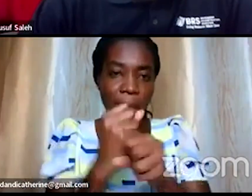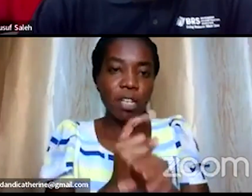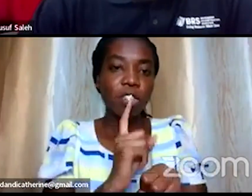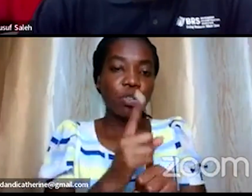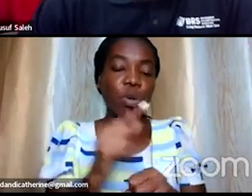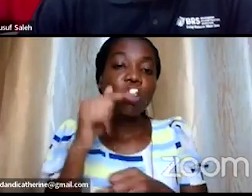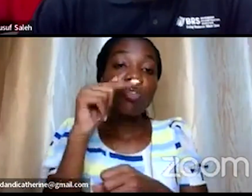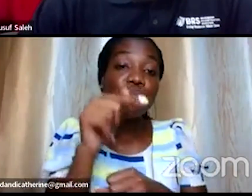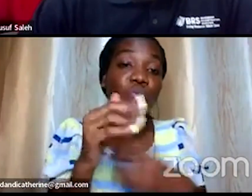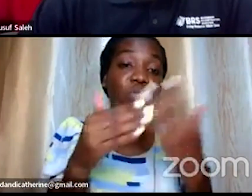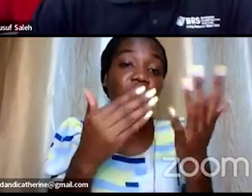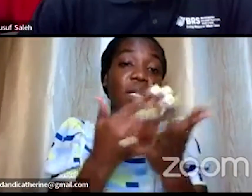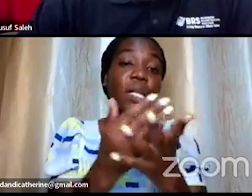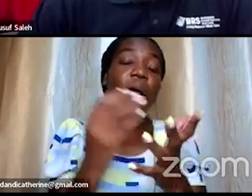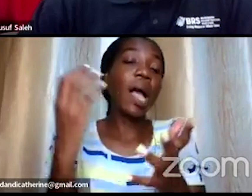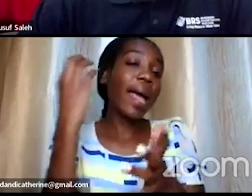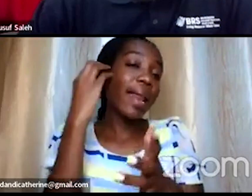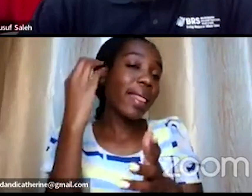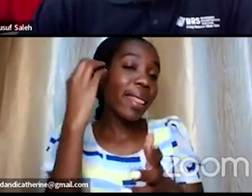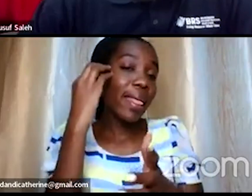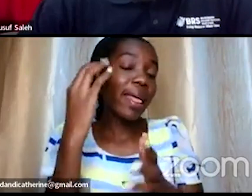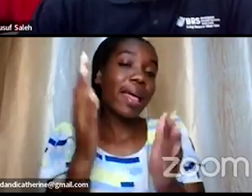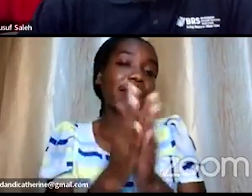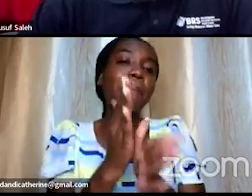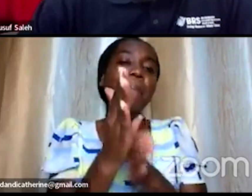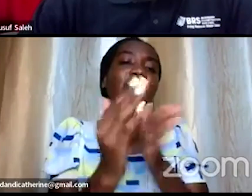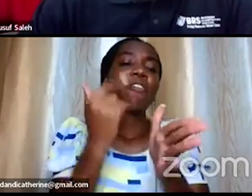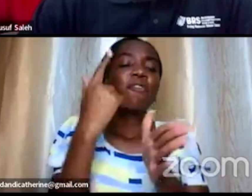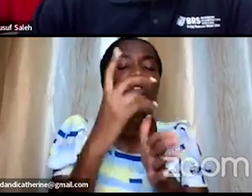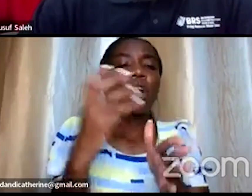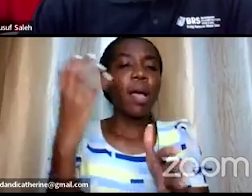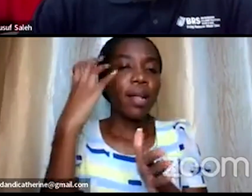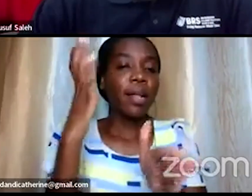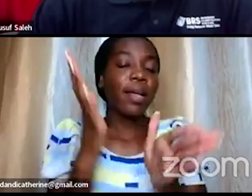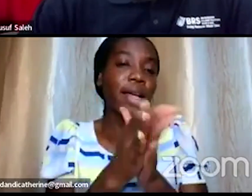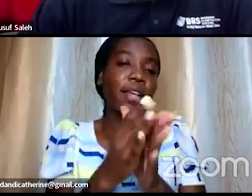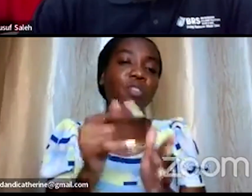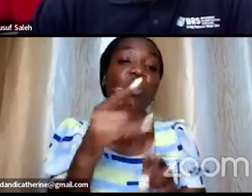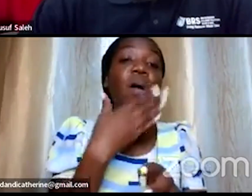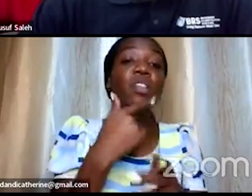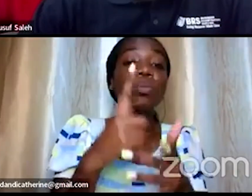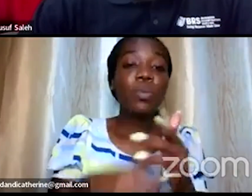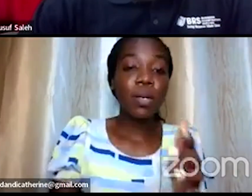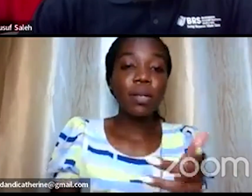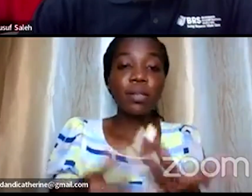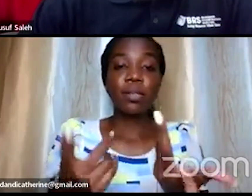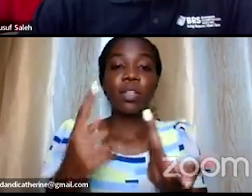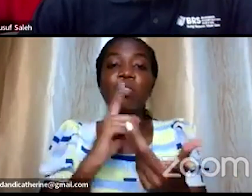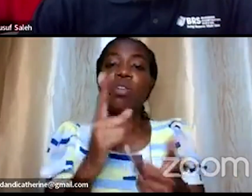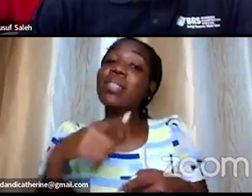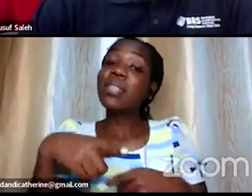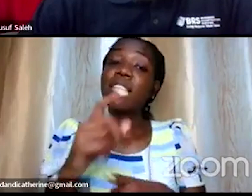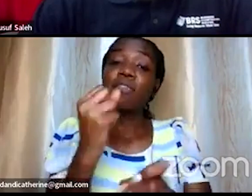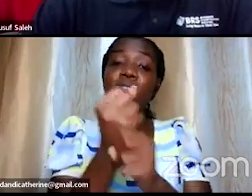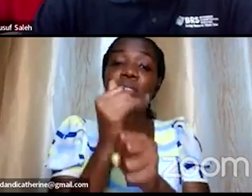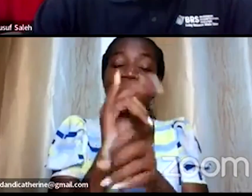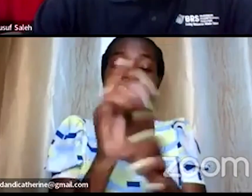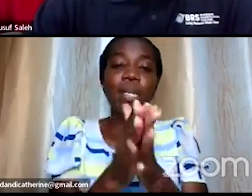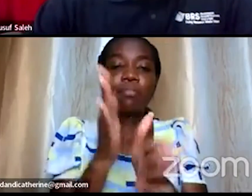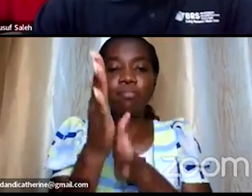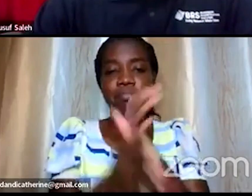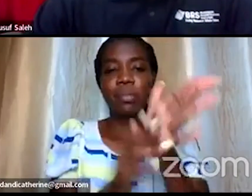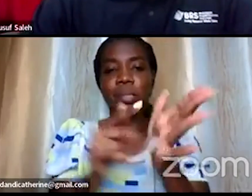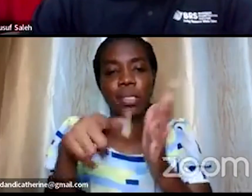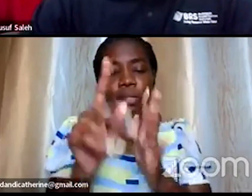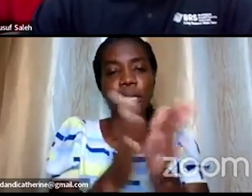you reach your career, you plan for your career, what you want, where do you want. So it's yourself to do that and to prepare yourself and